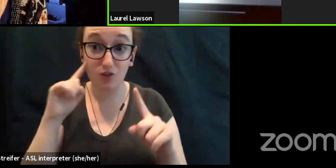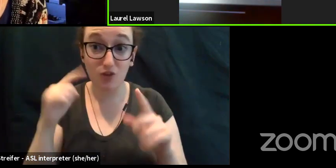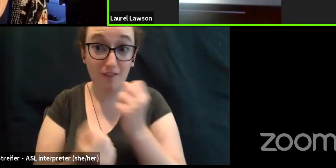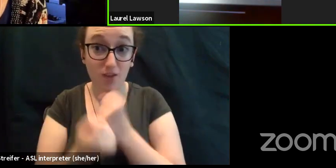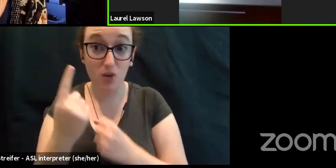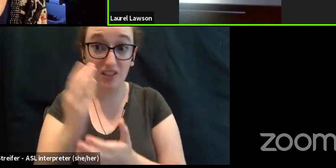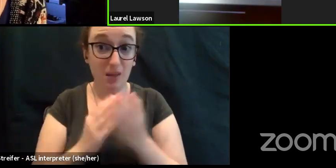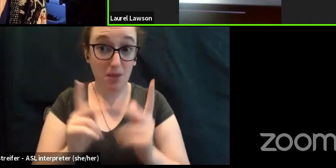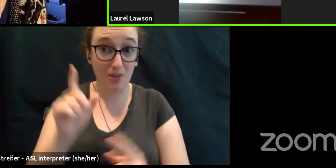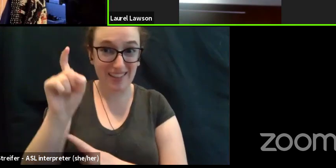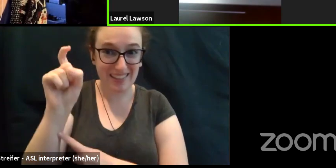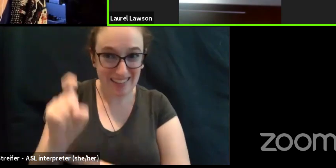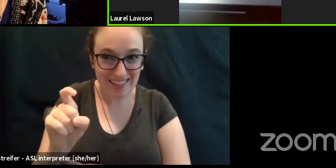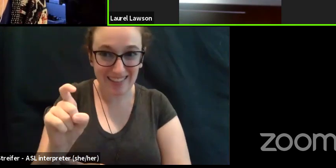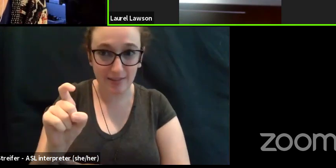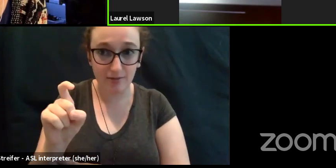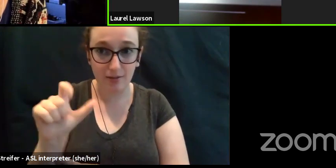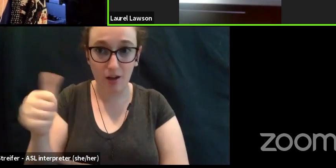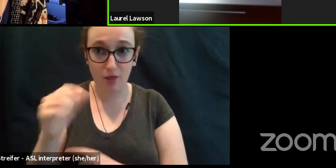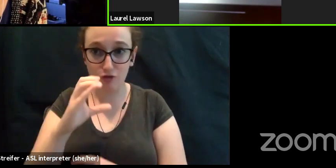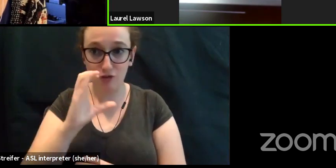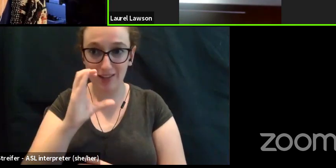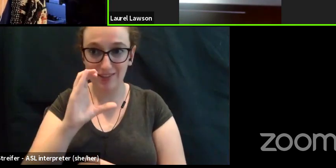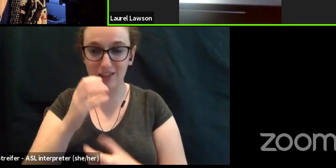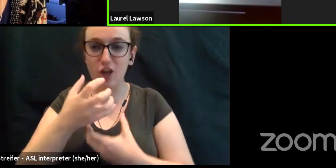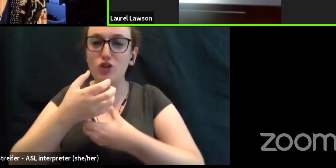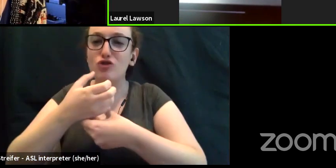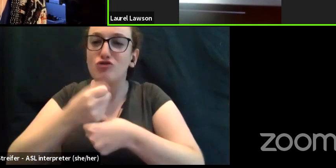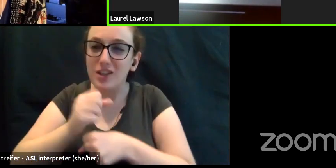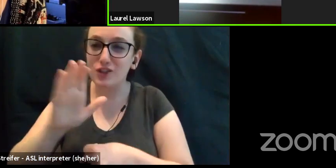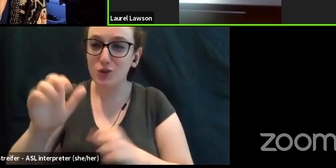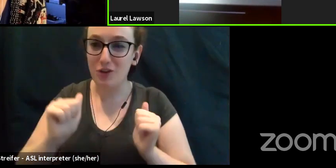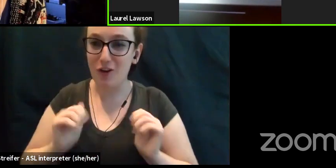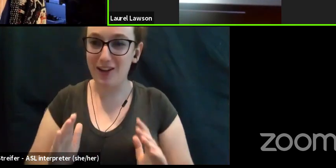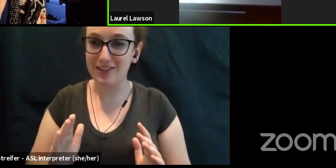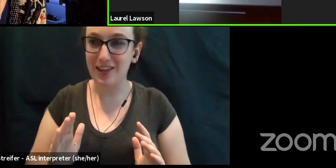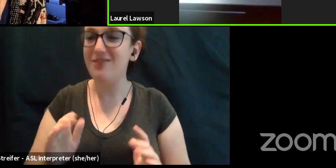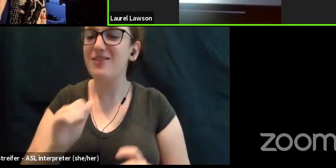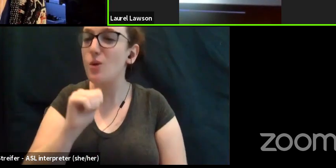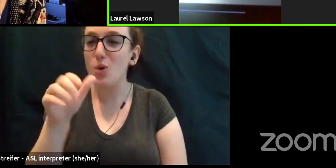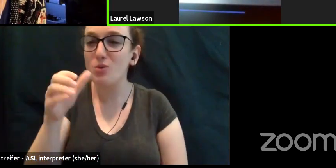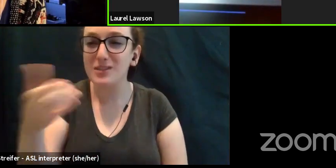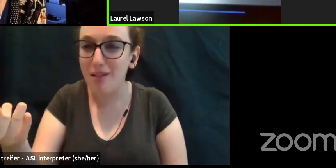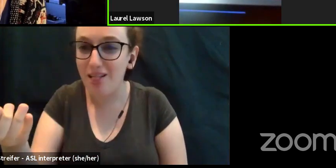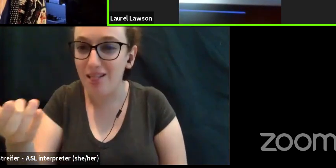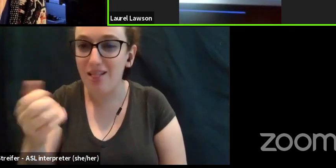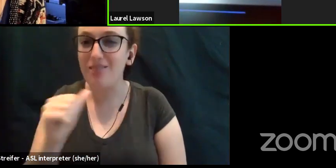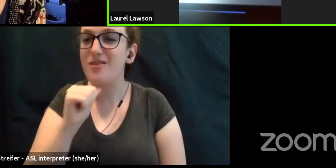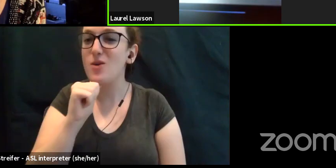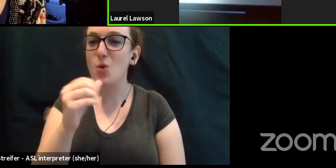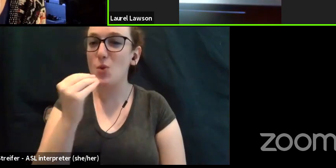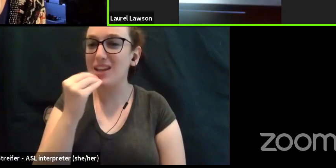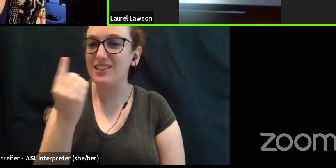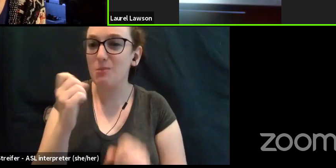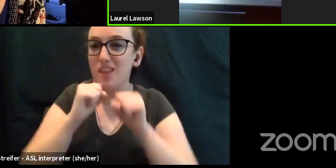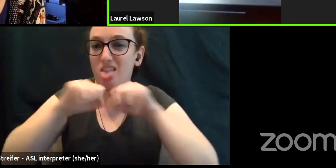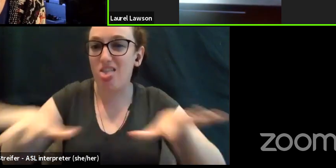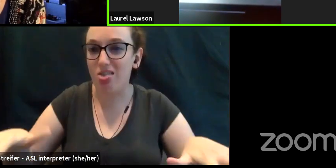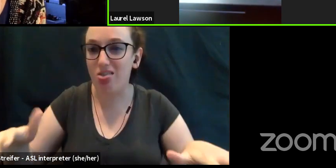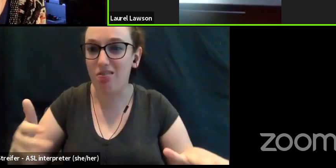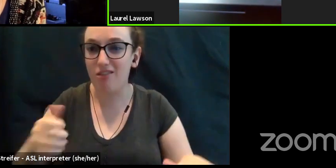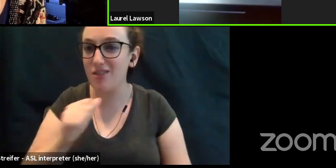Trust your artist to be professional, to not spill or have something that has crumbs. Mm-hmm.